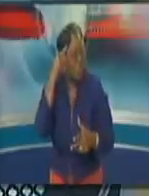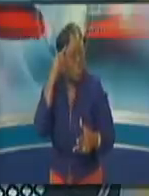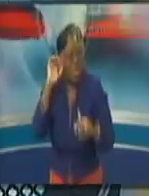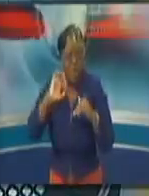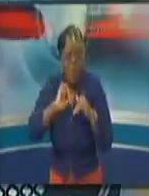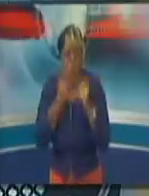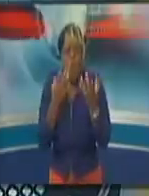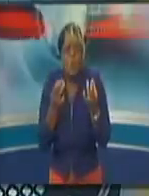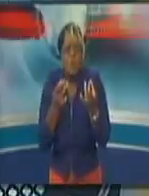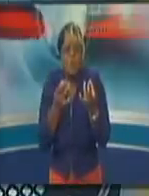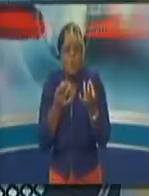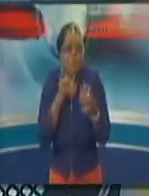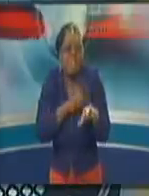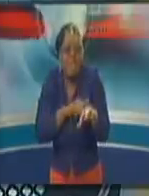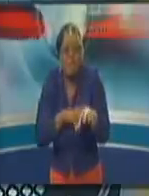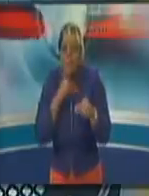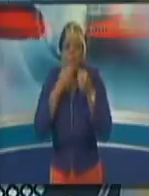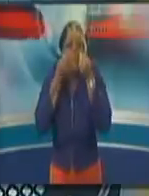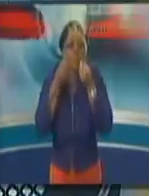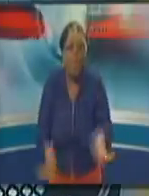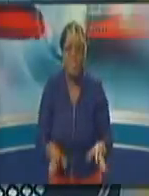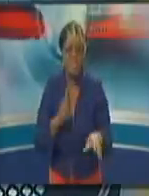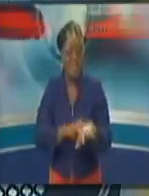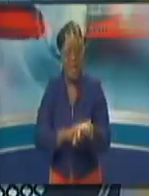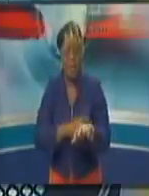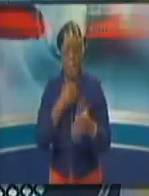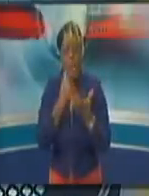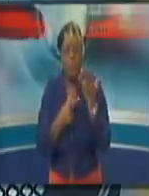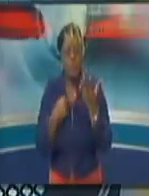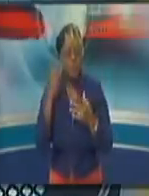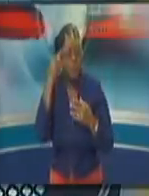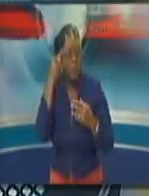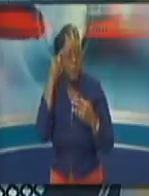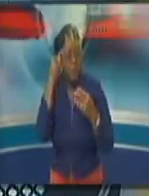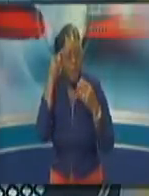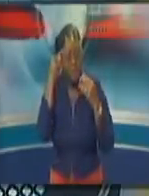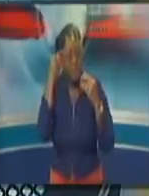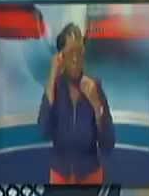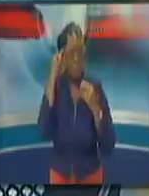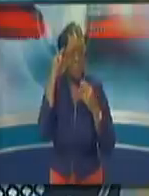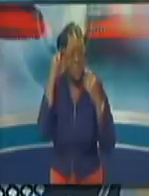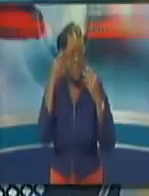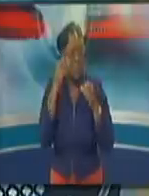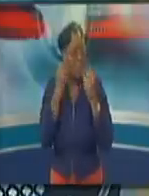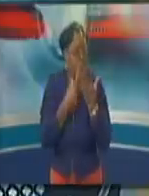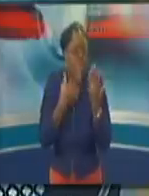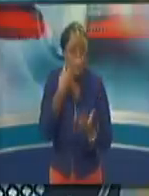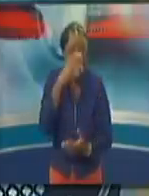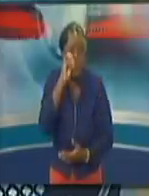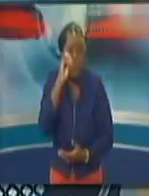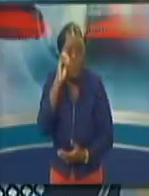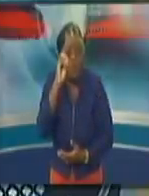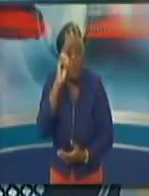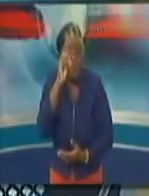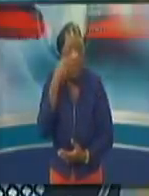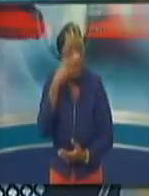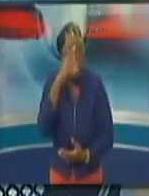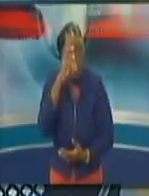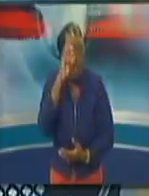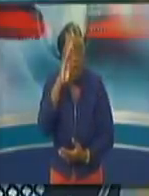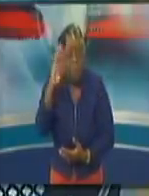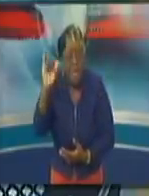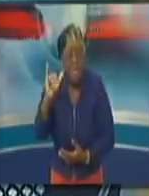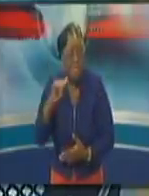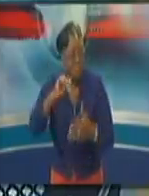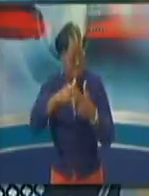a schedule that keeps your mind engaged and keeps you active. And that can include things like hobbies and new projects that,